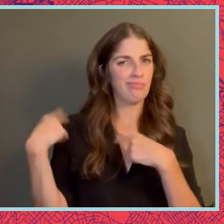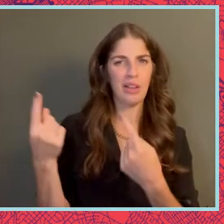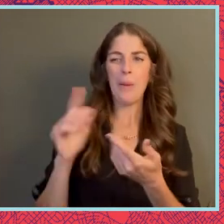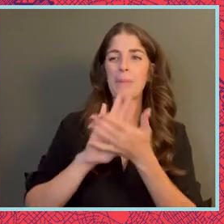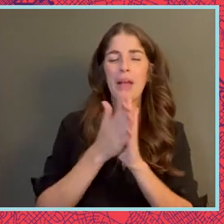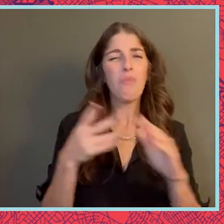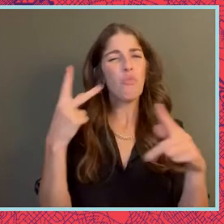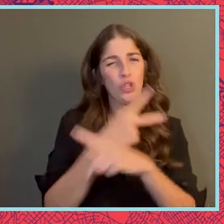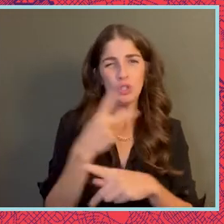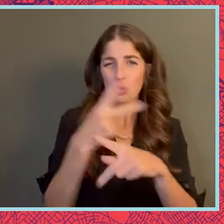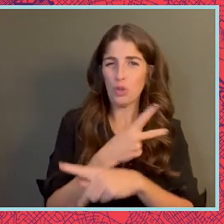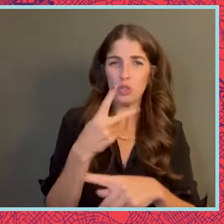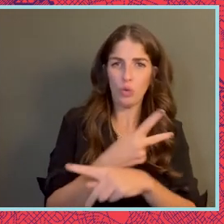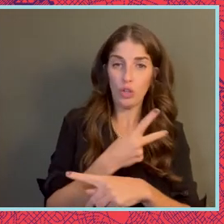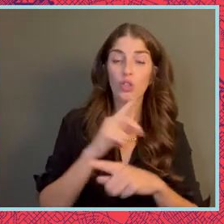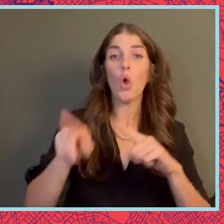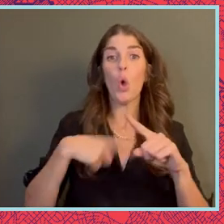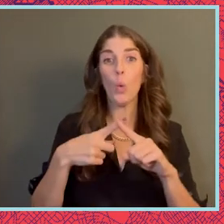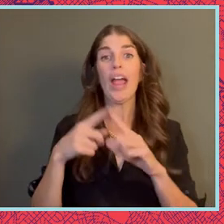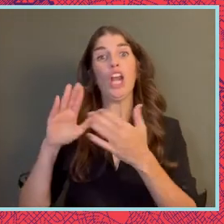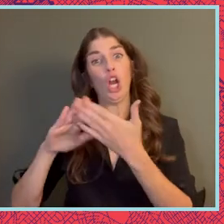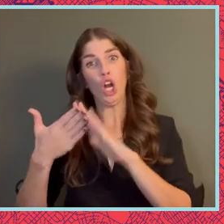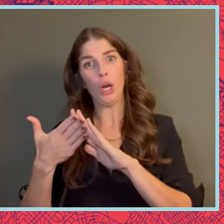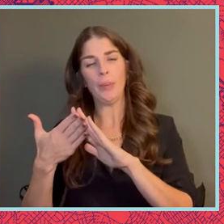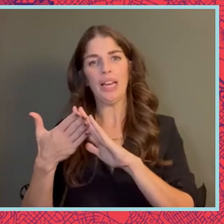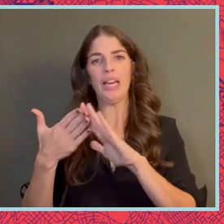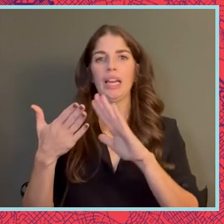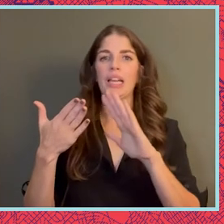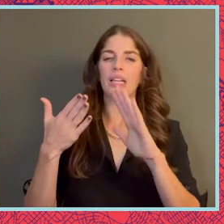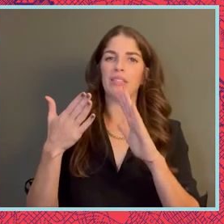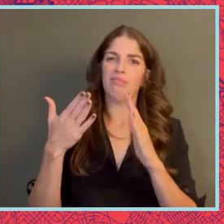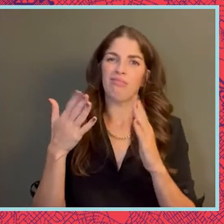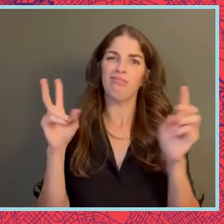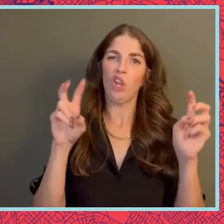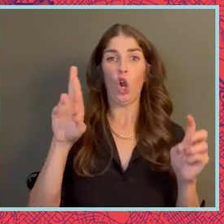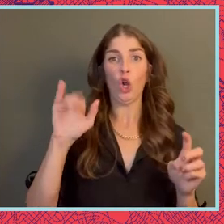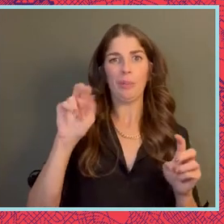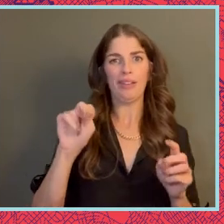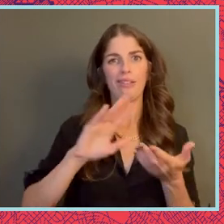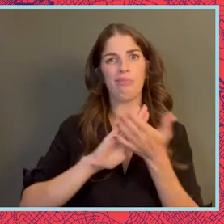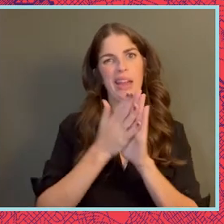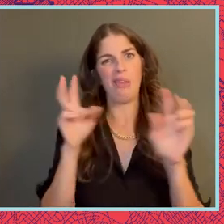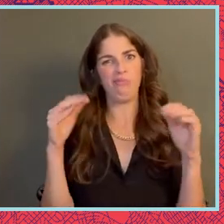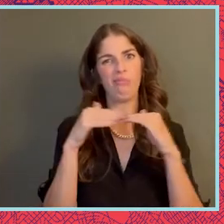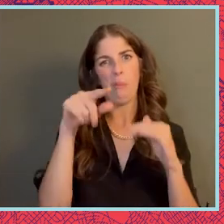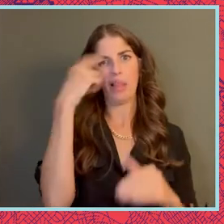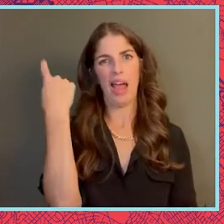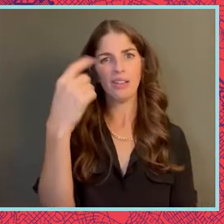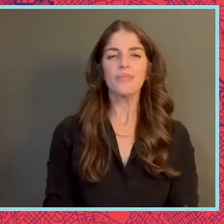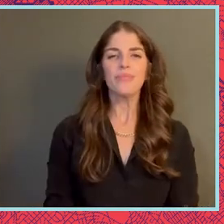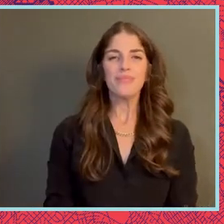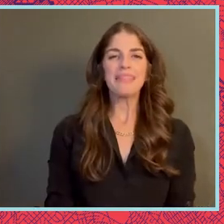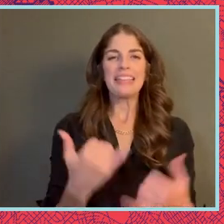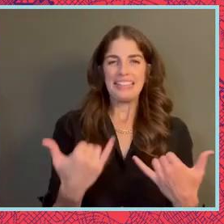gotten more and more intensified as urban and has come to be seen as a code for Black. And